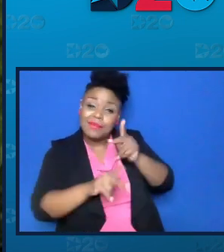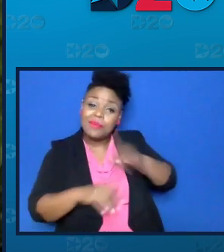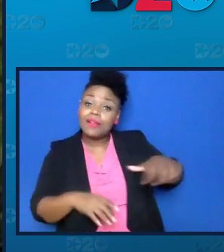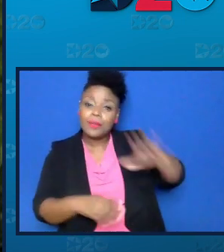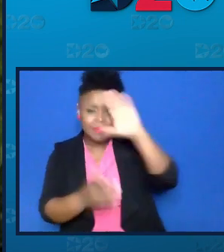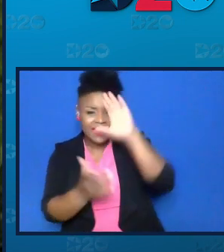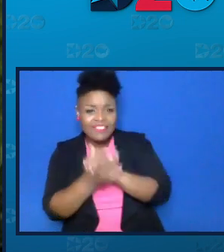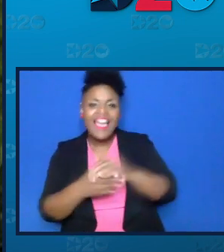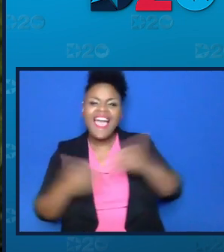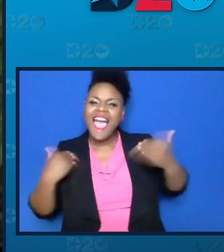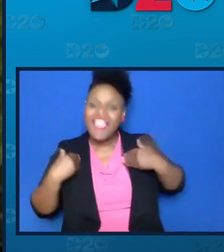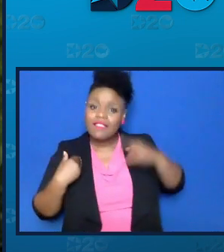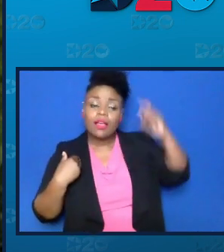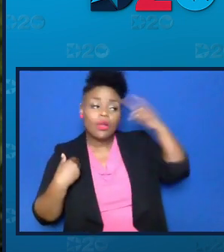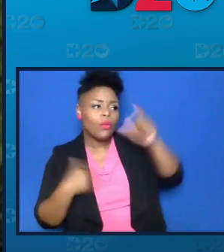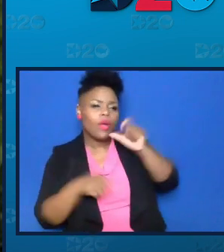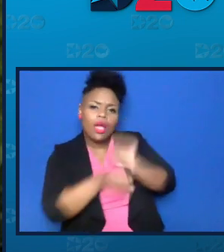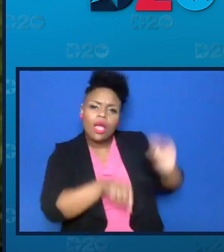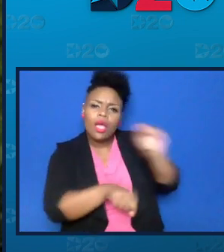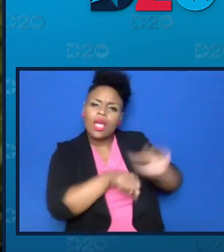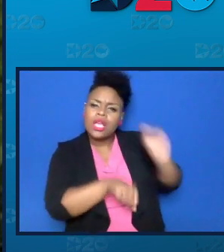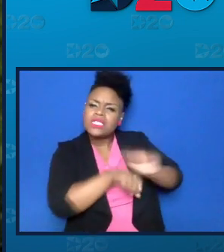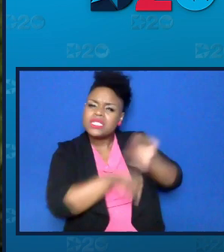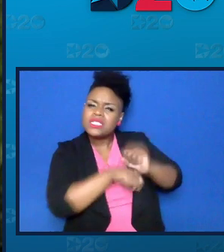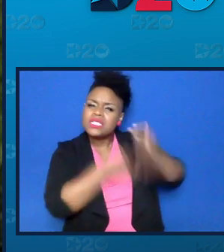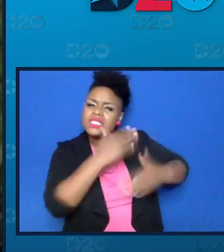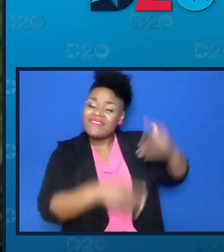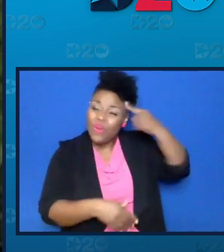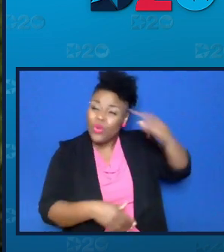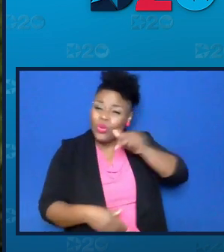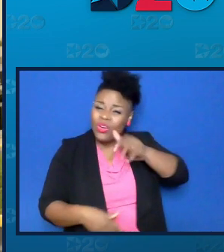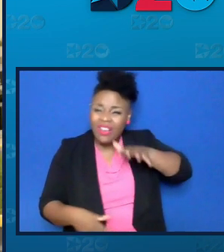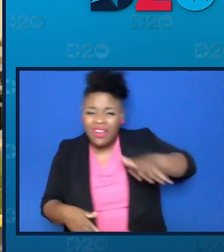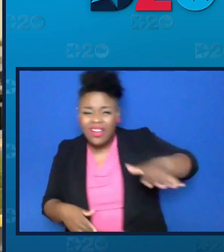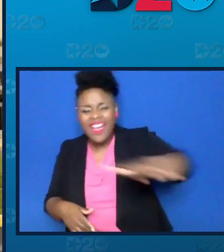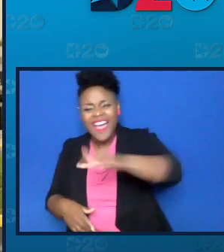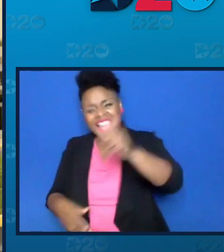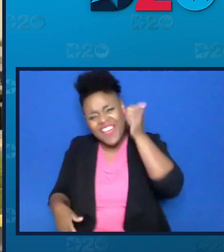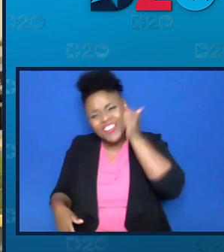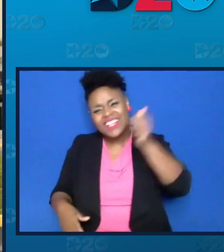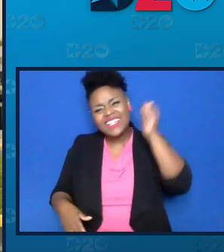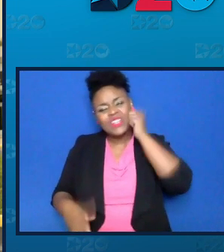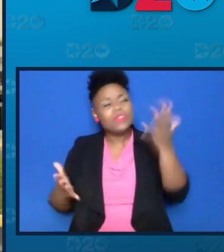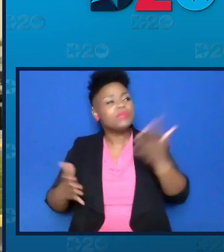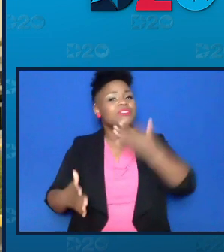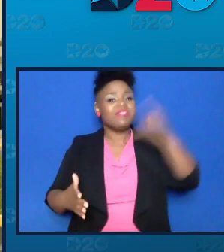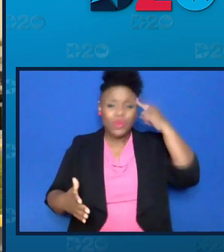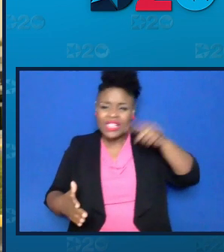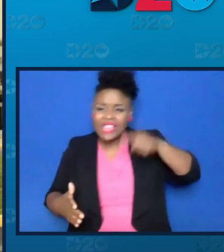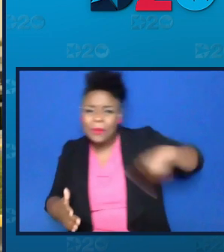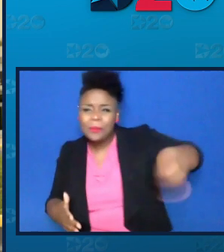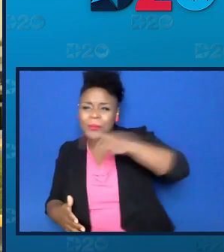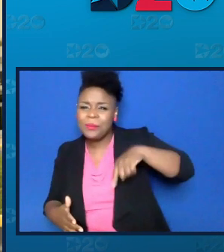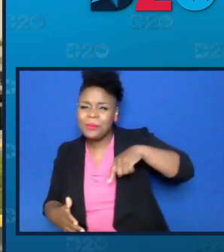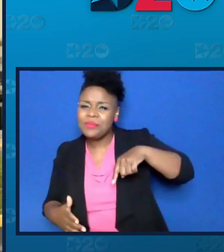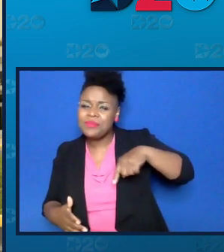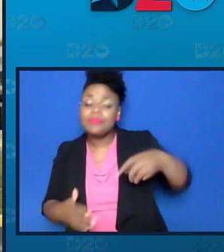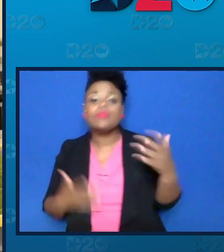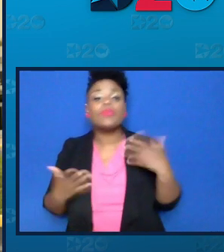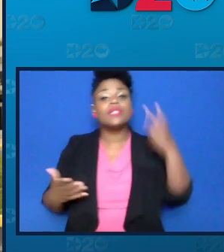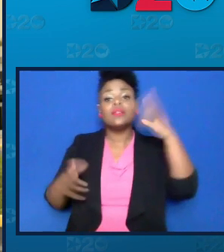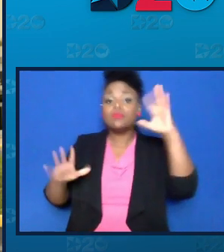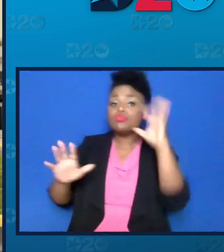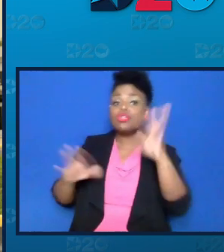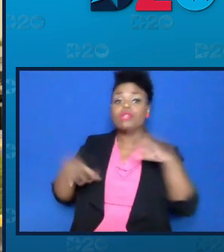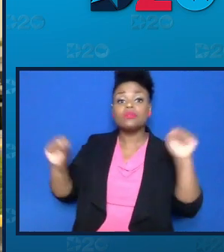them, that's out there every day doing its best for them. I want to see a president of the United States who can look a trans woman in the